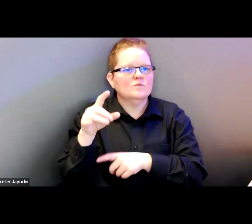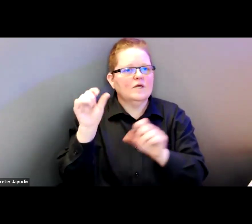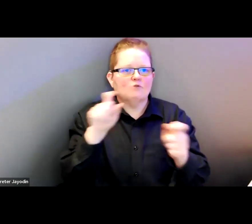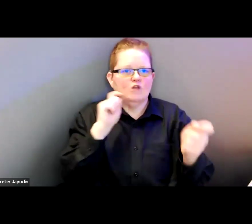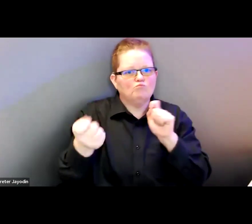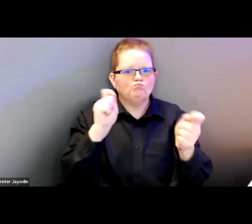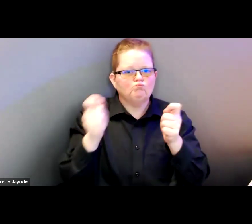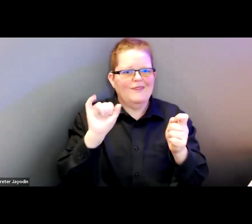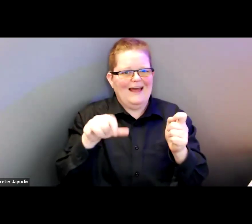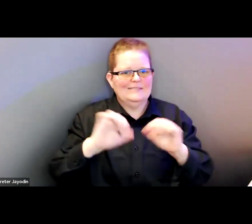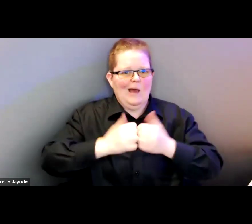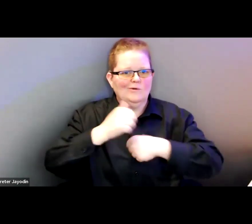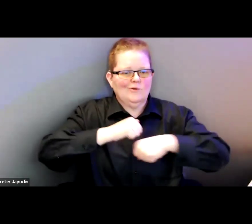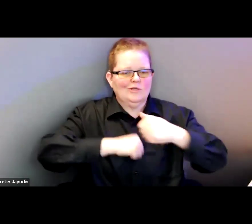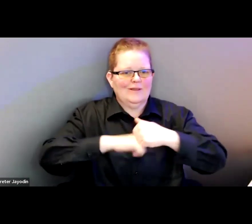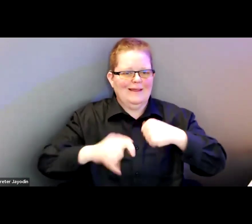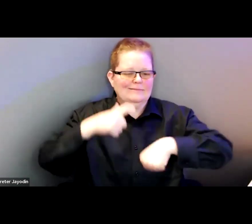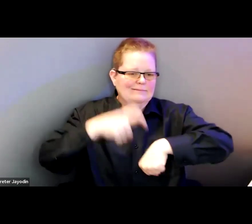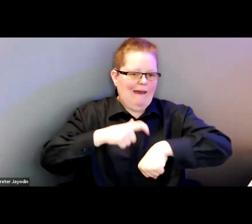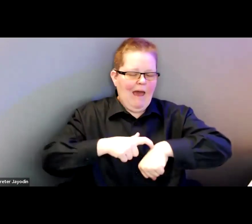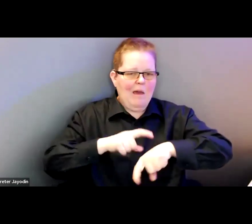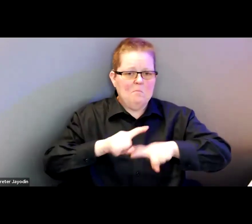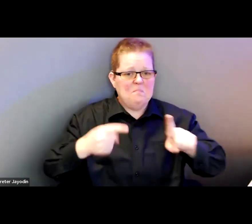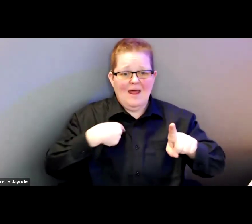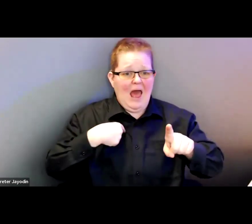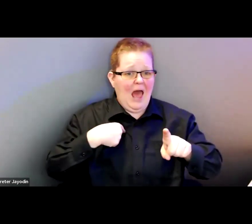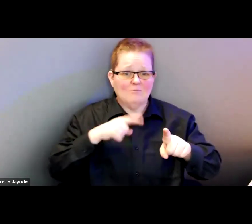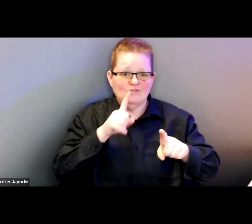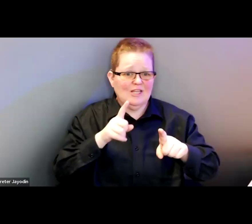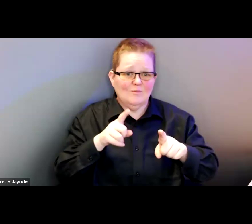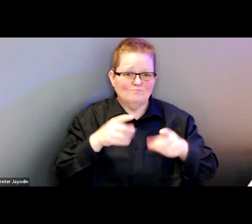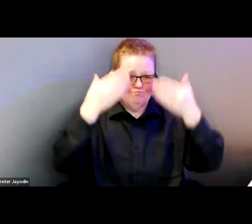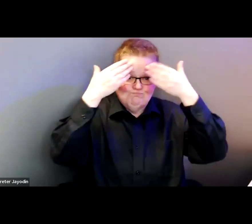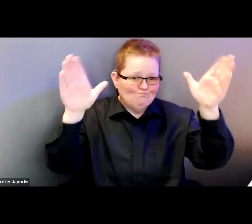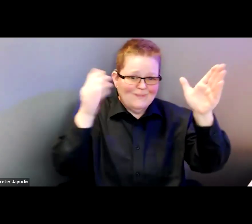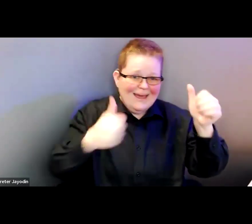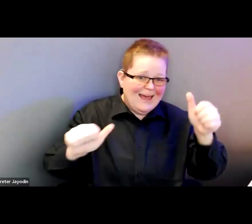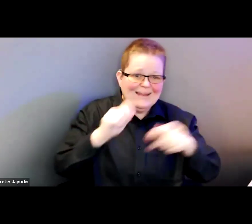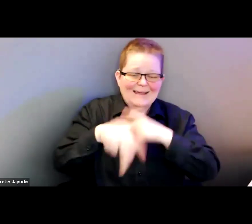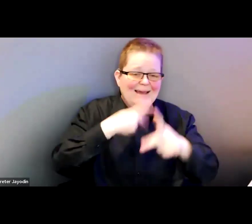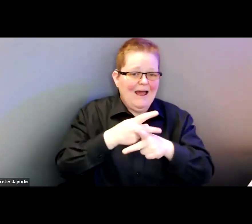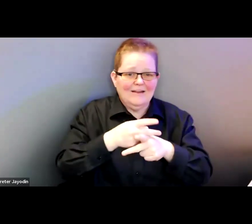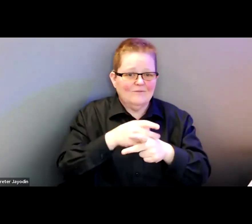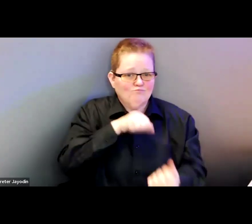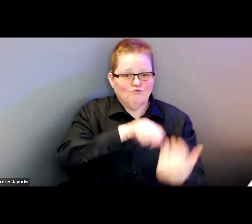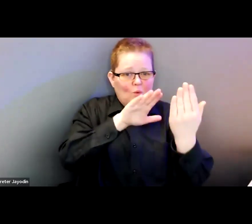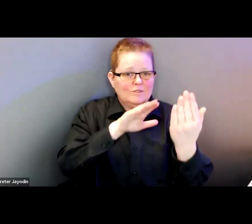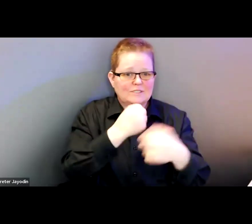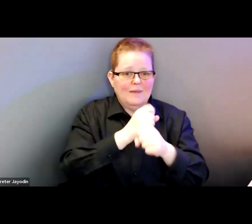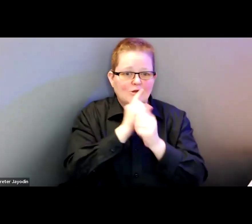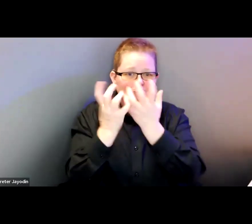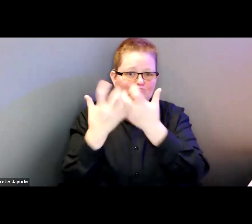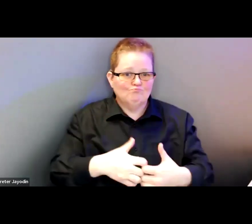time. But I'm open to all different approaches to make sure that we can do this right. Charlie, did you want